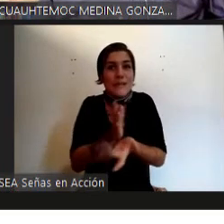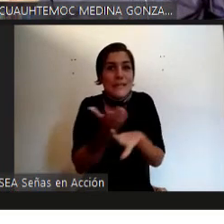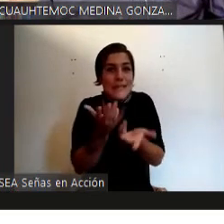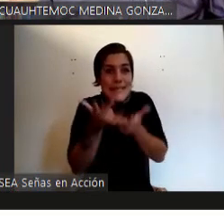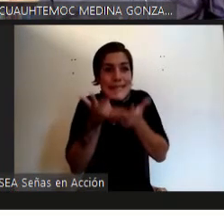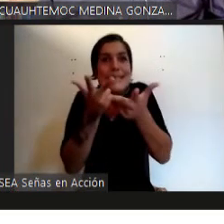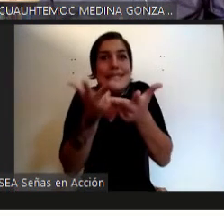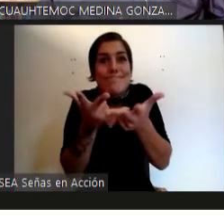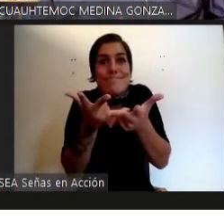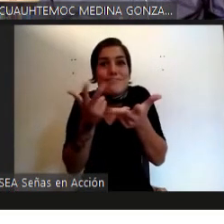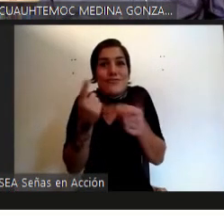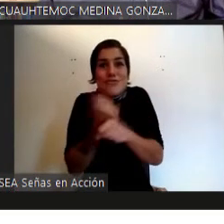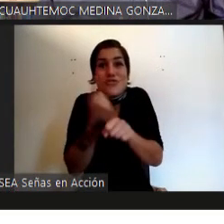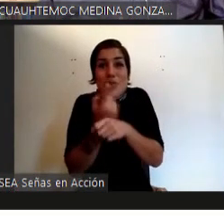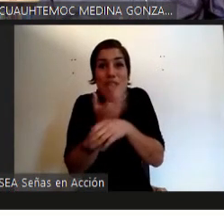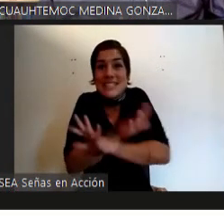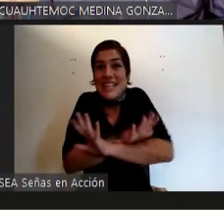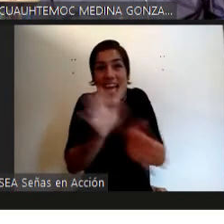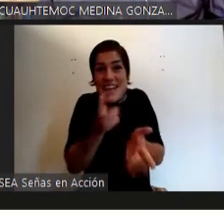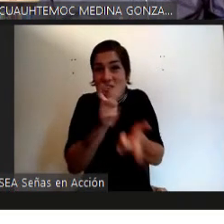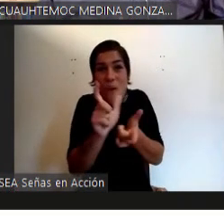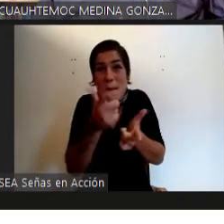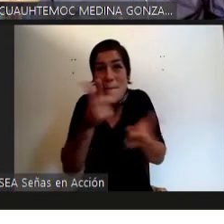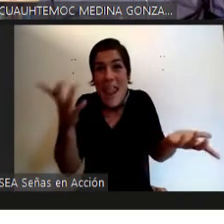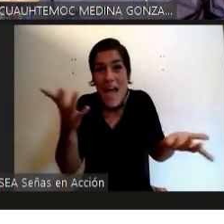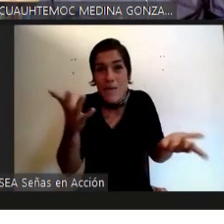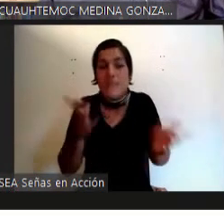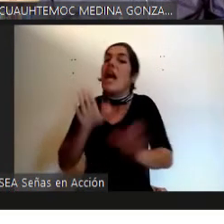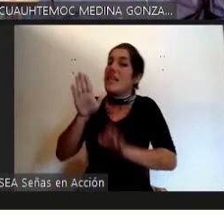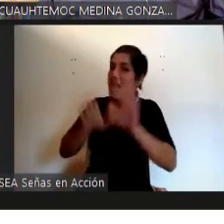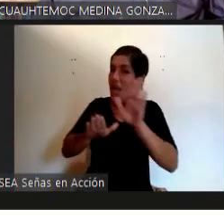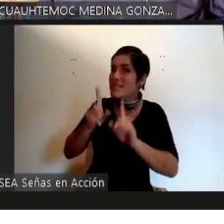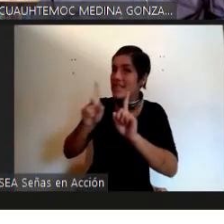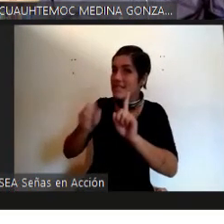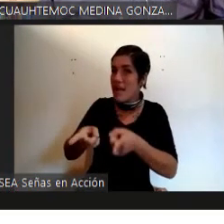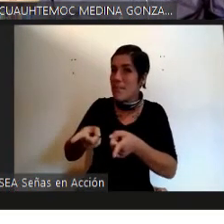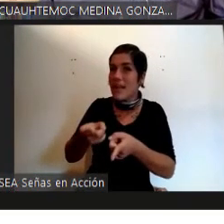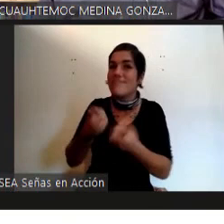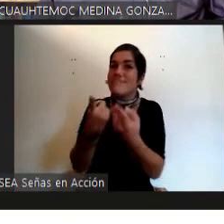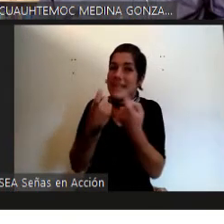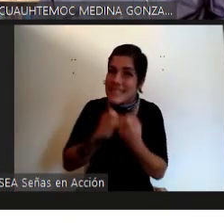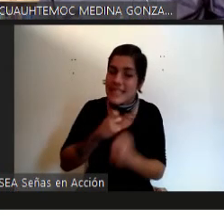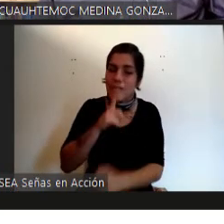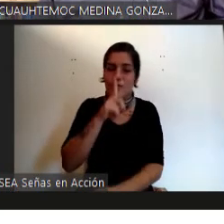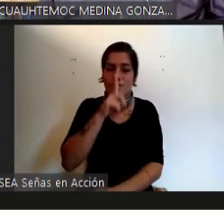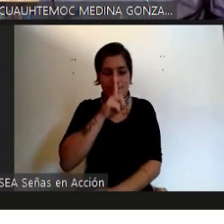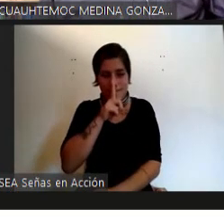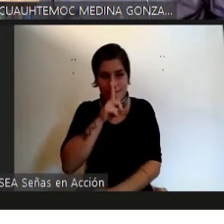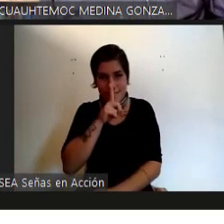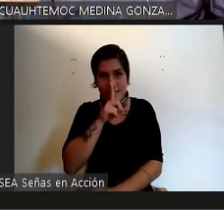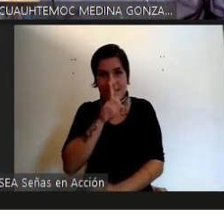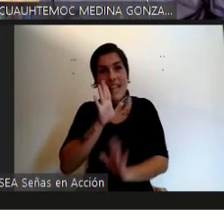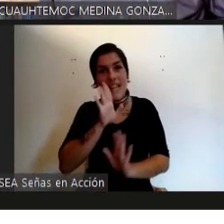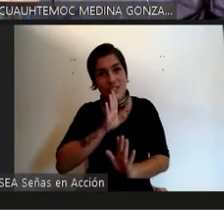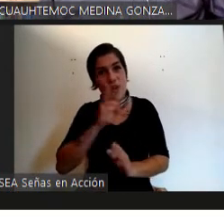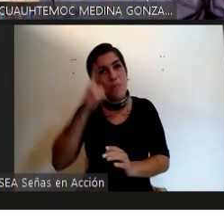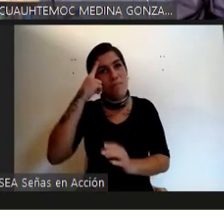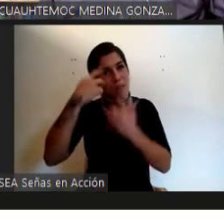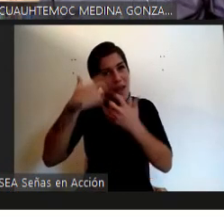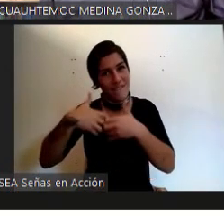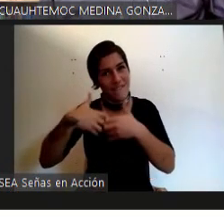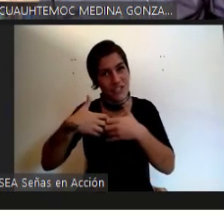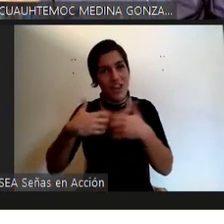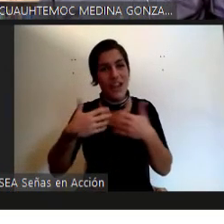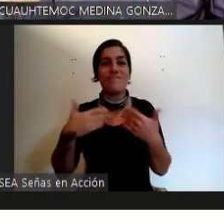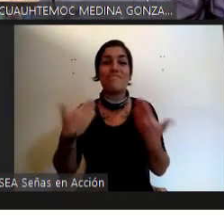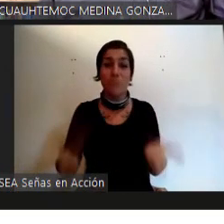also because it's always necessary to listen to silence, to think everything that was exchanged